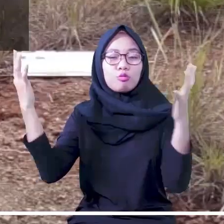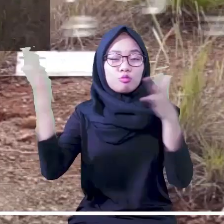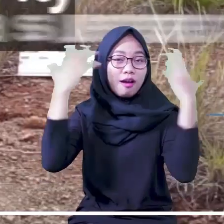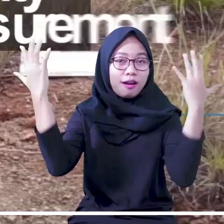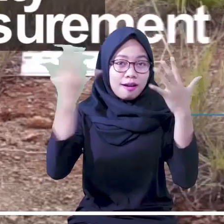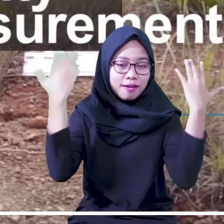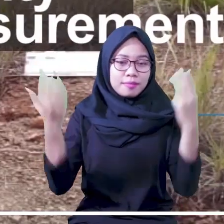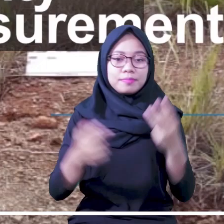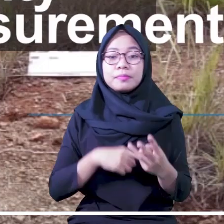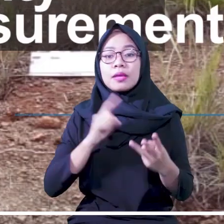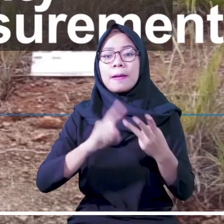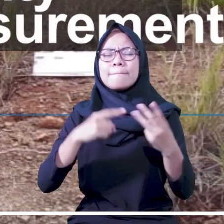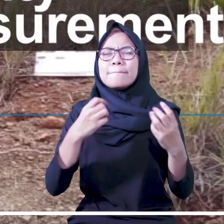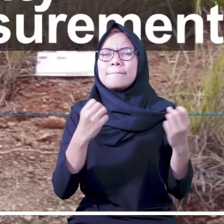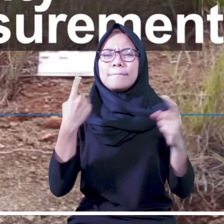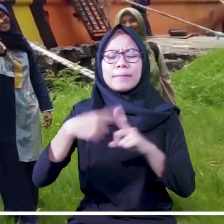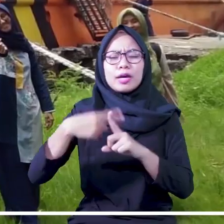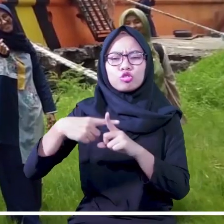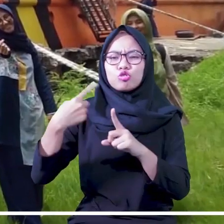terrestrial,